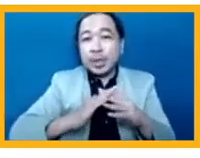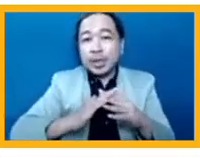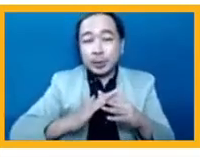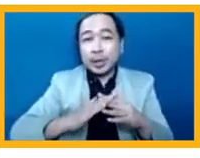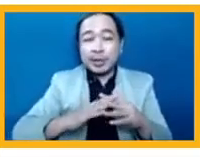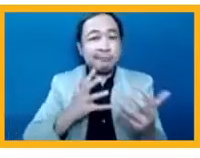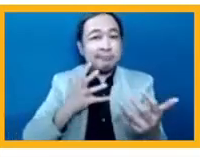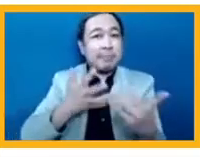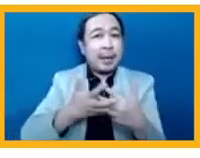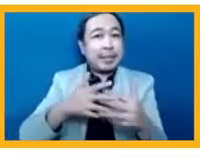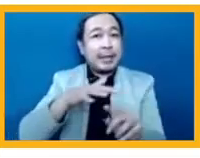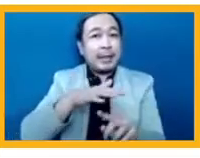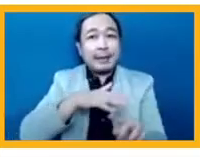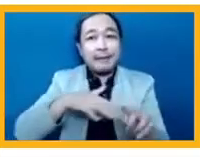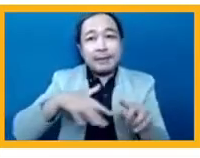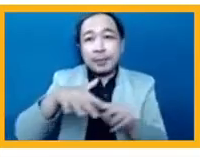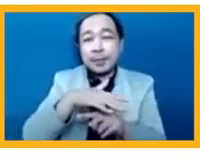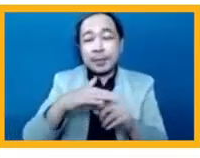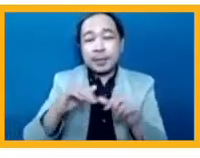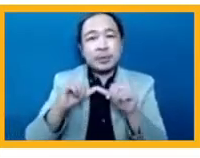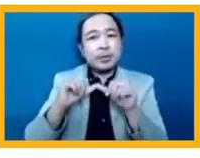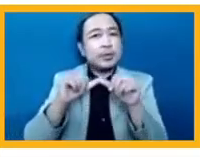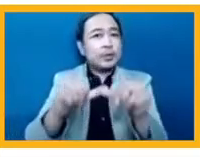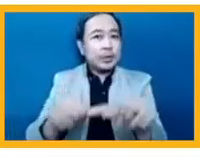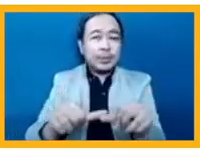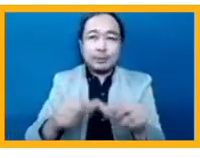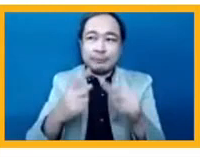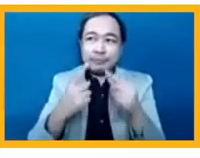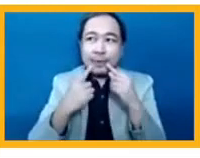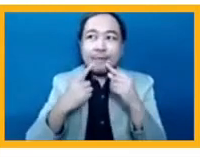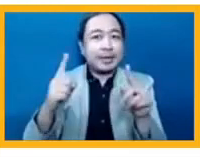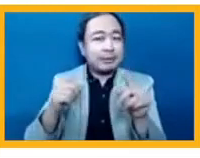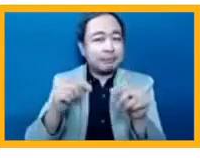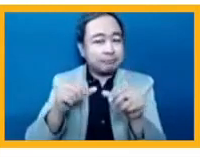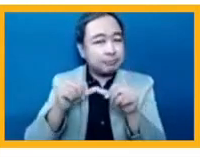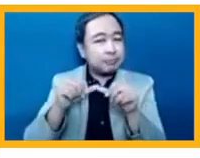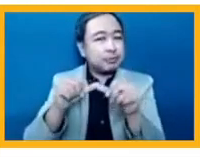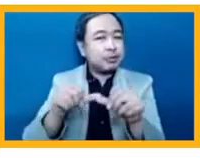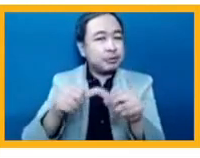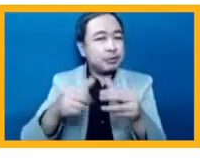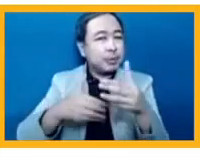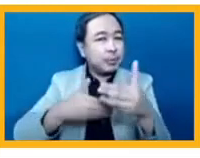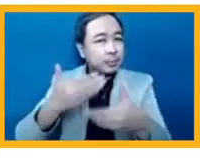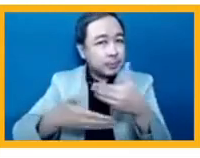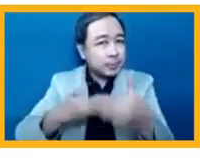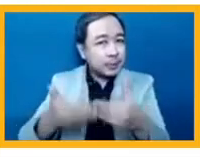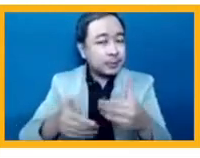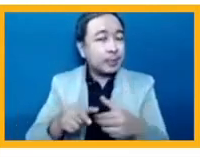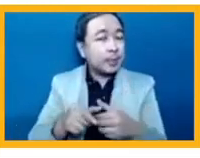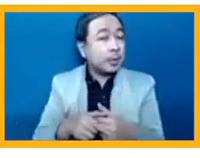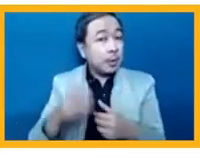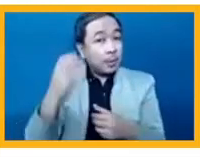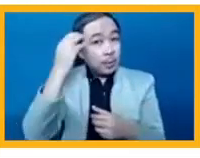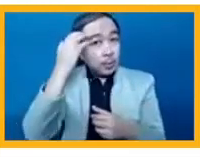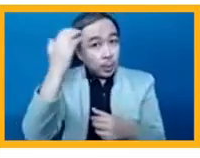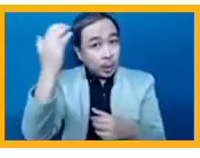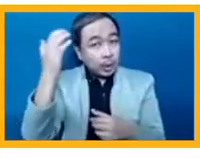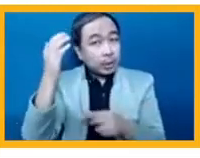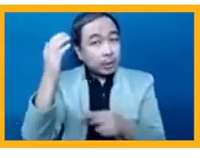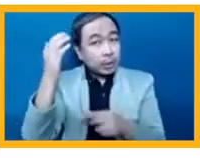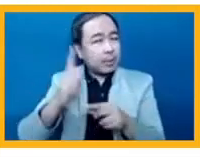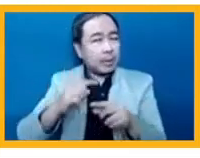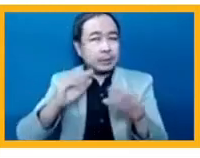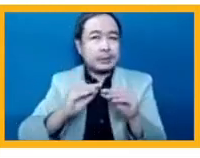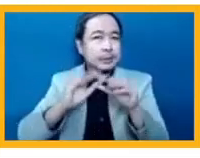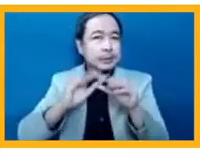continued innovation and sustainable long-term adoption of EdTech. In order to do so, governments need to have a clear vision and